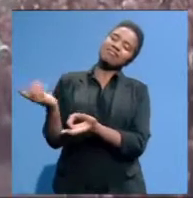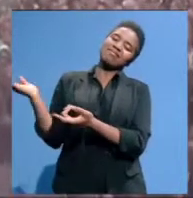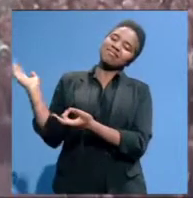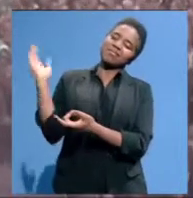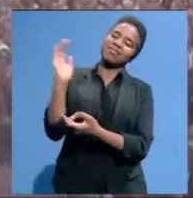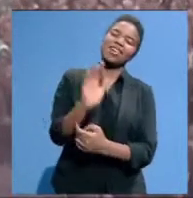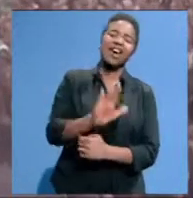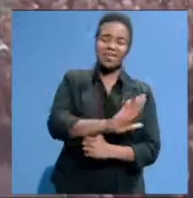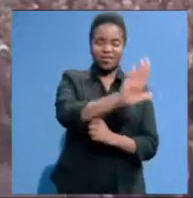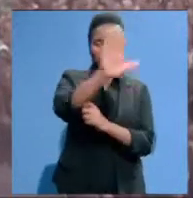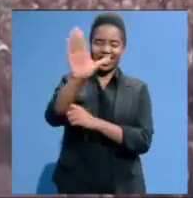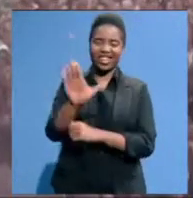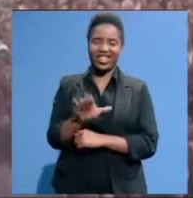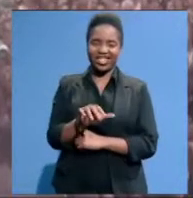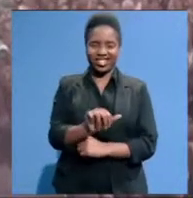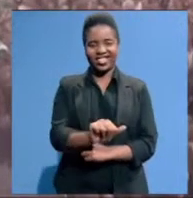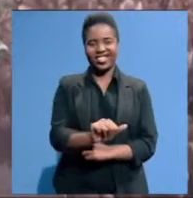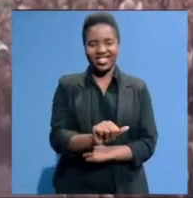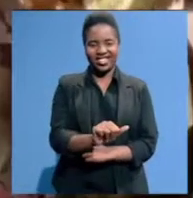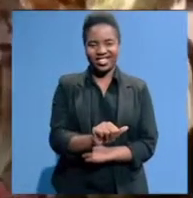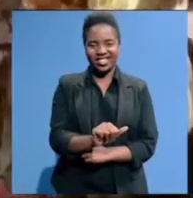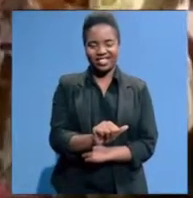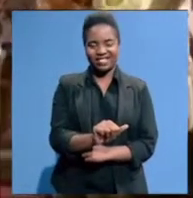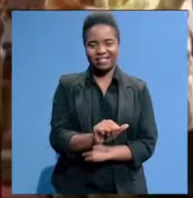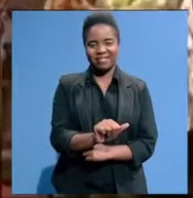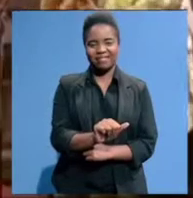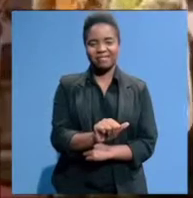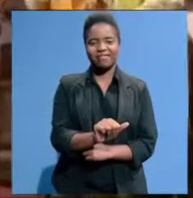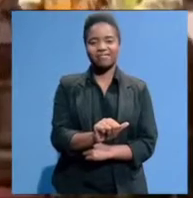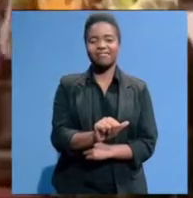boo, ye Africa.